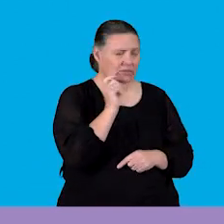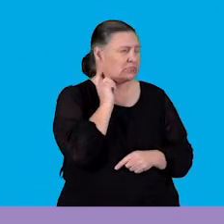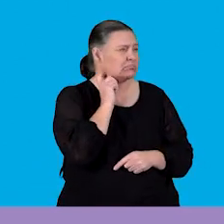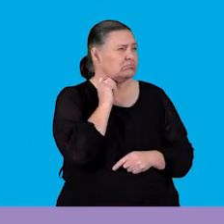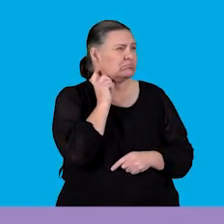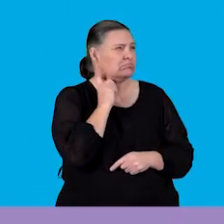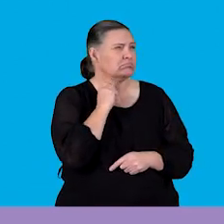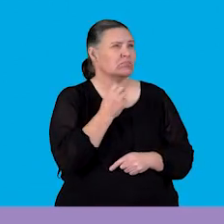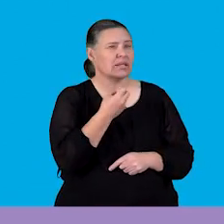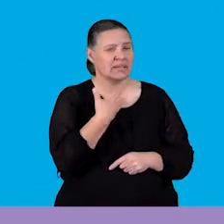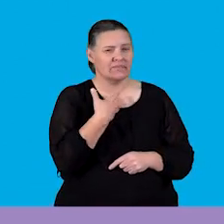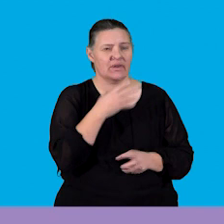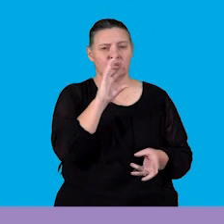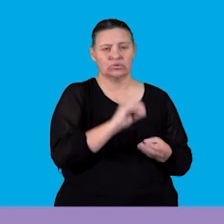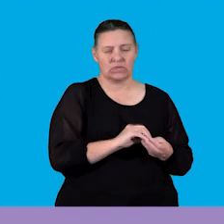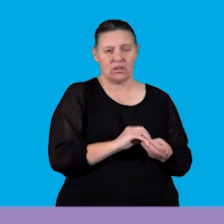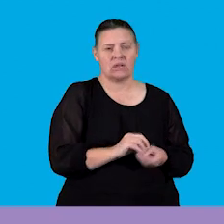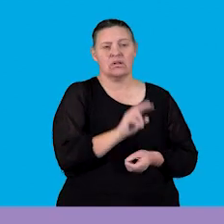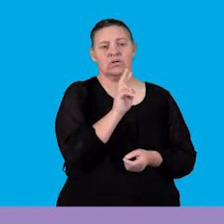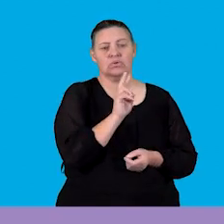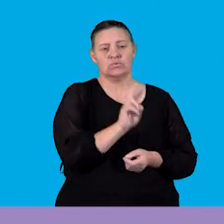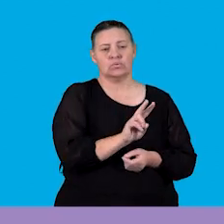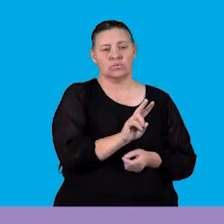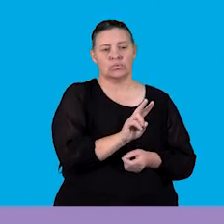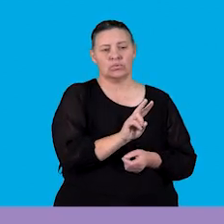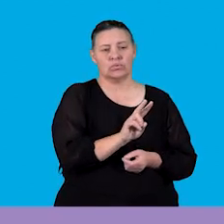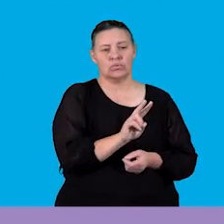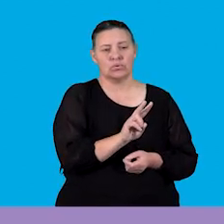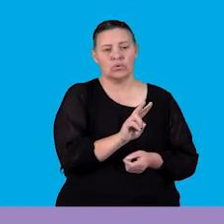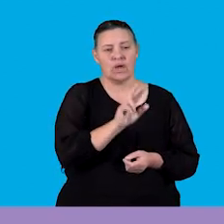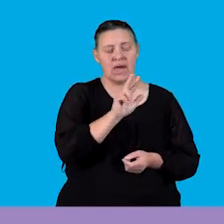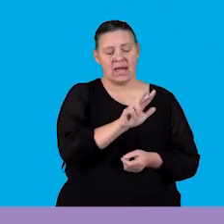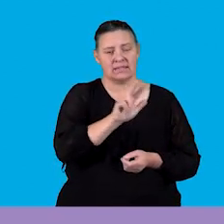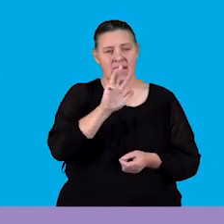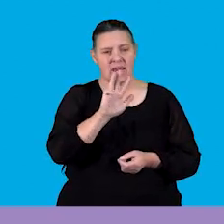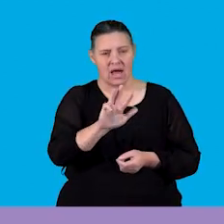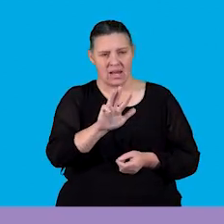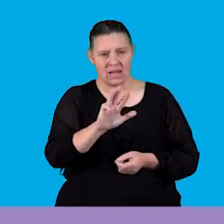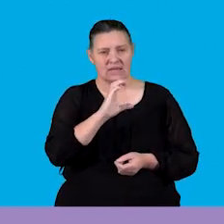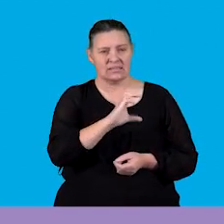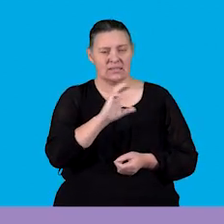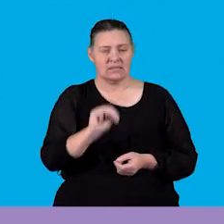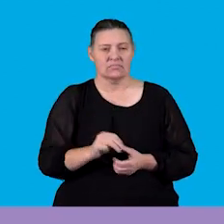centimeters squared? That is going to give us a total of 289